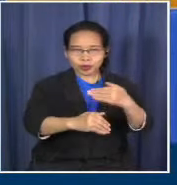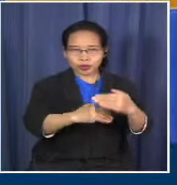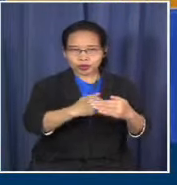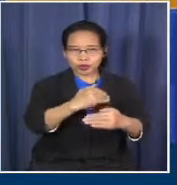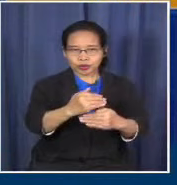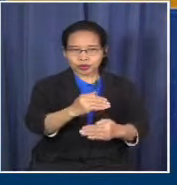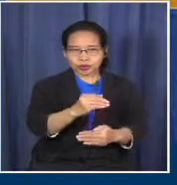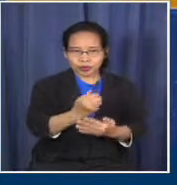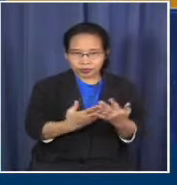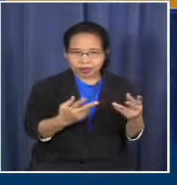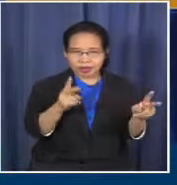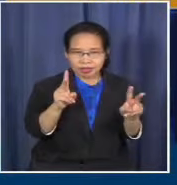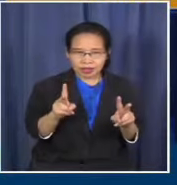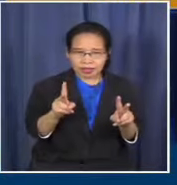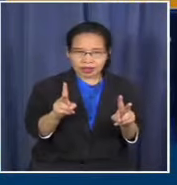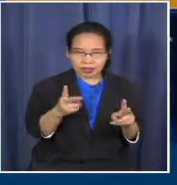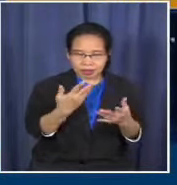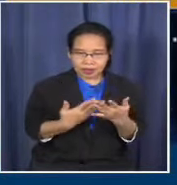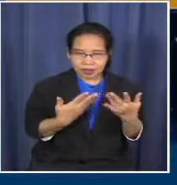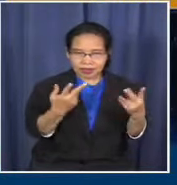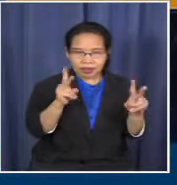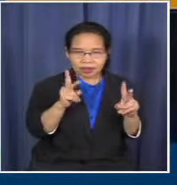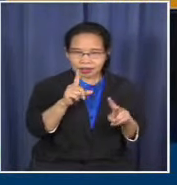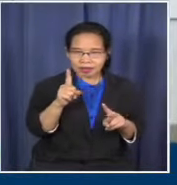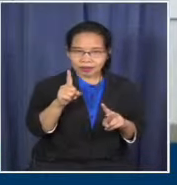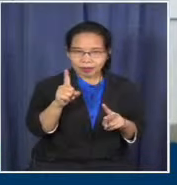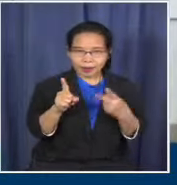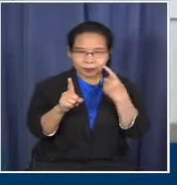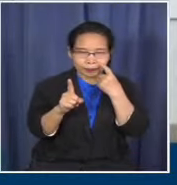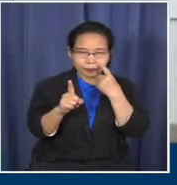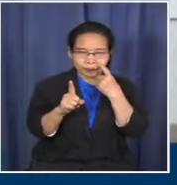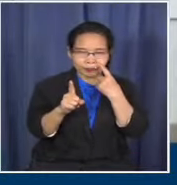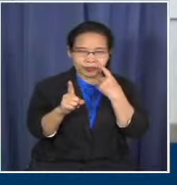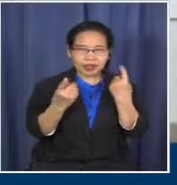can produce something that can be seen.